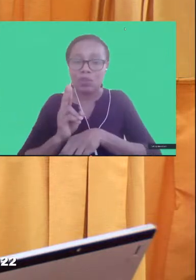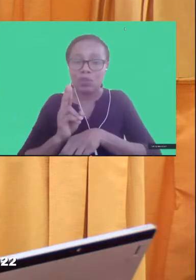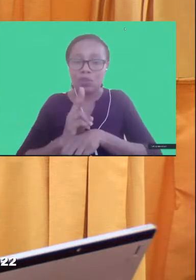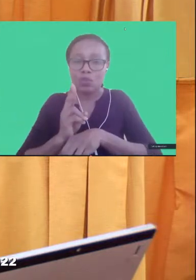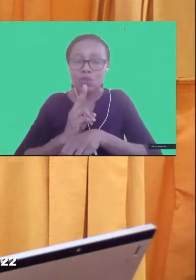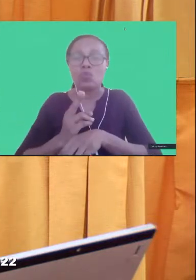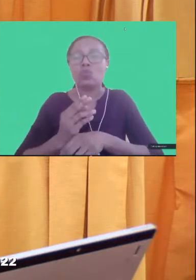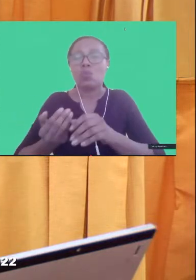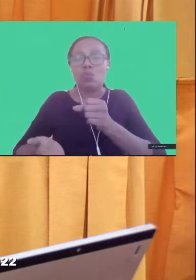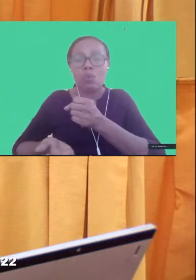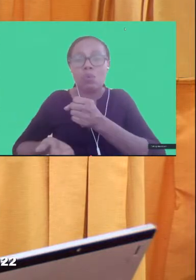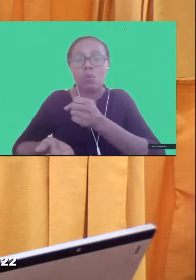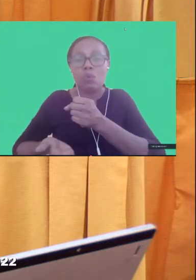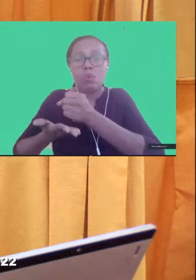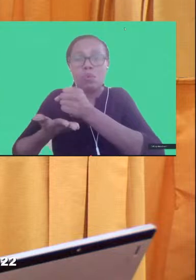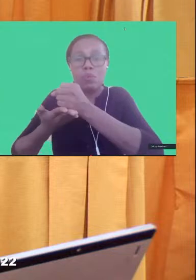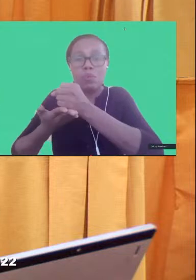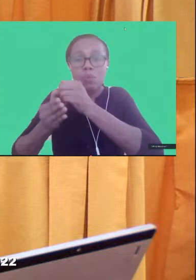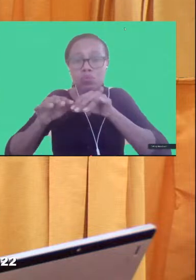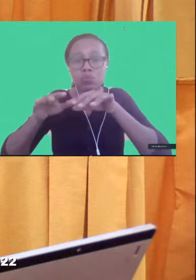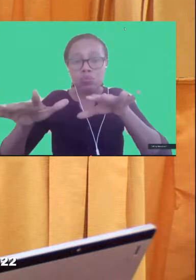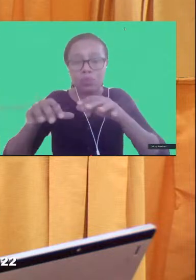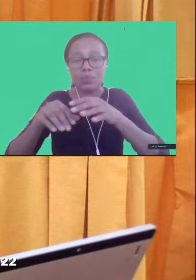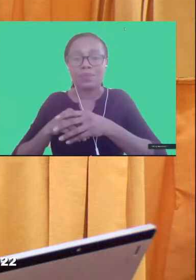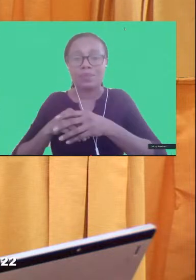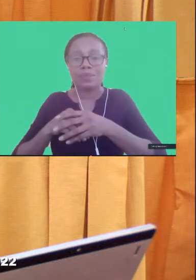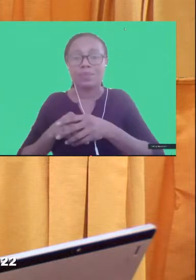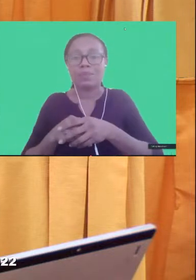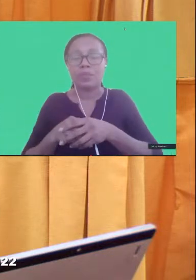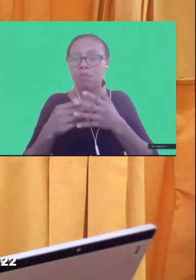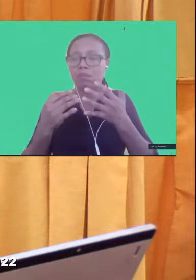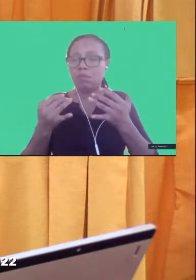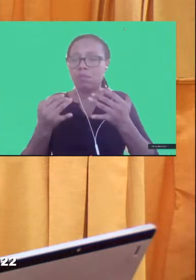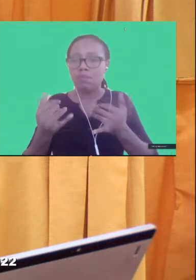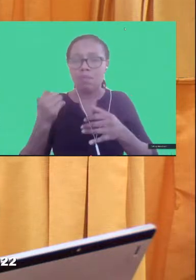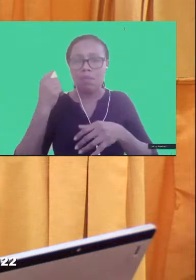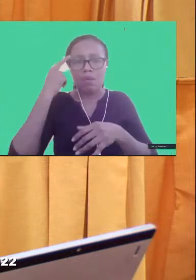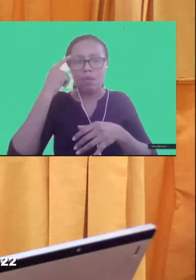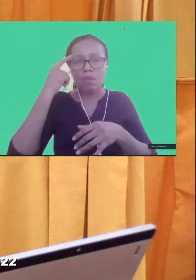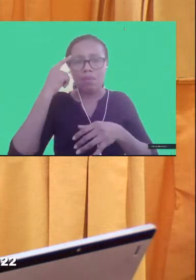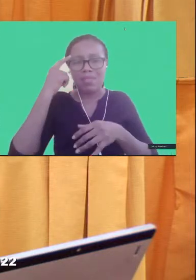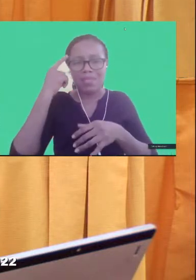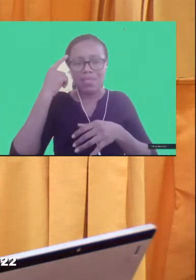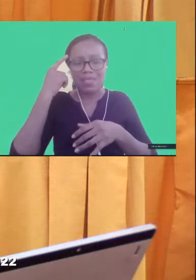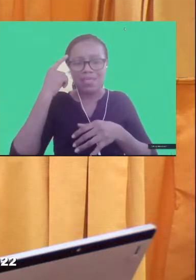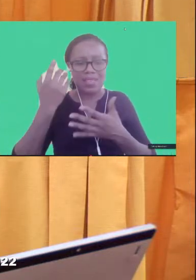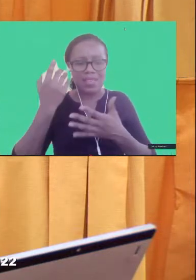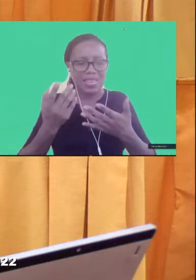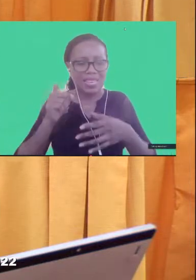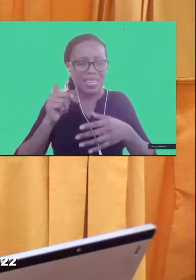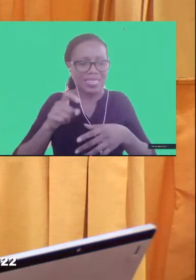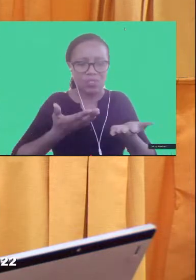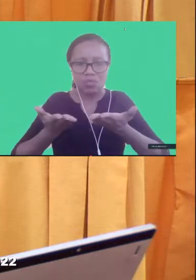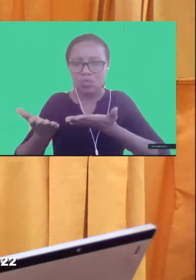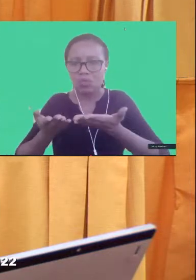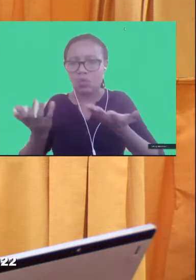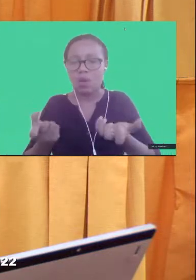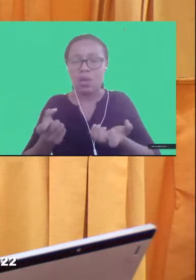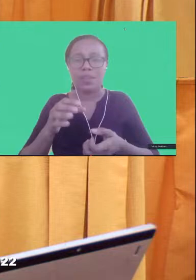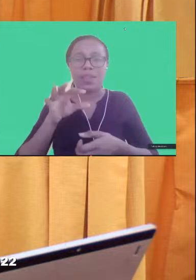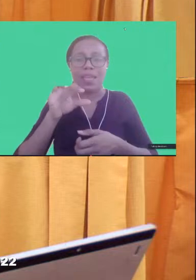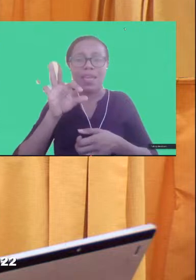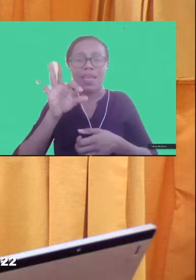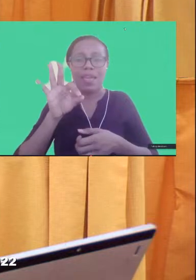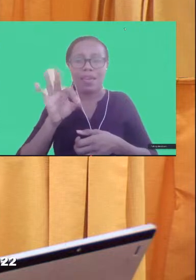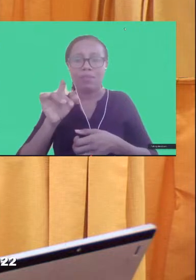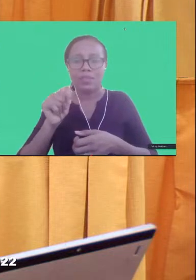would need, then the FTC would be able to, Fair Trading Commission, would then be able to establish a